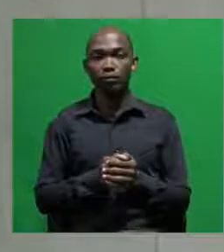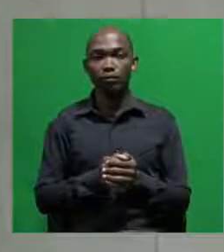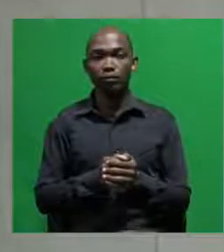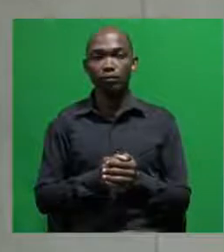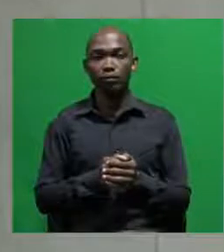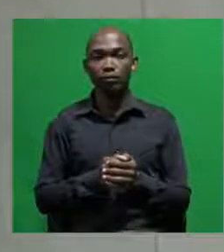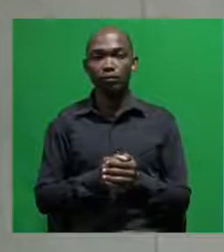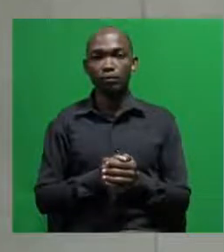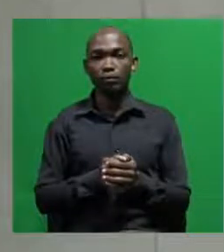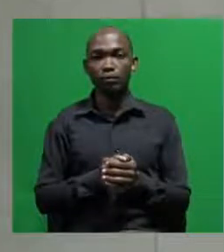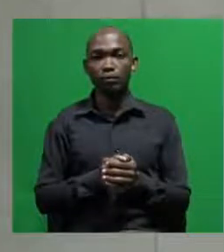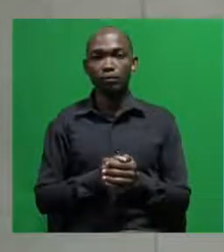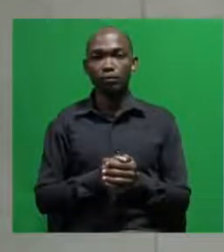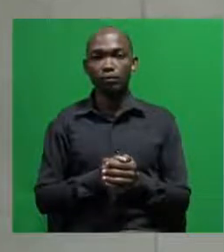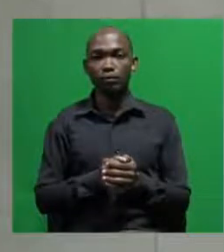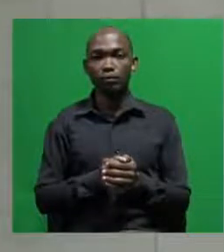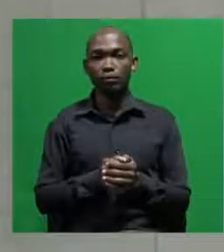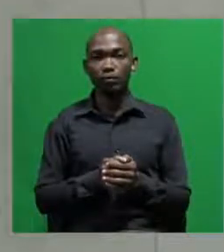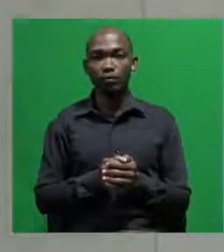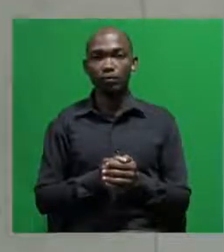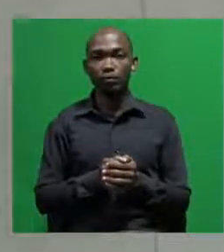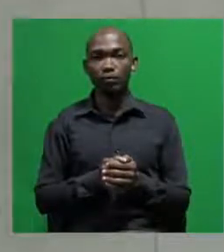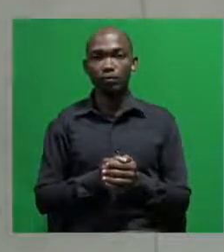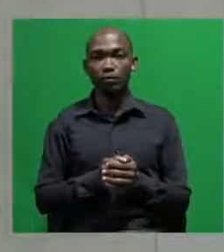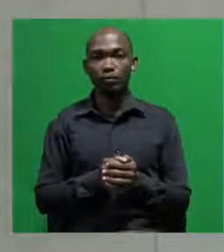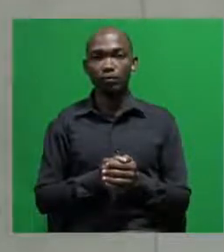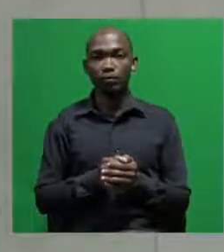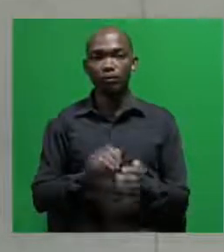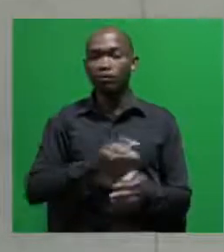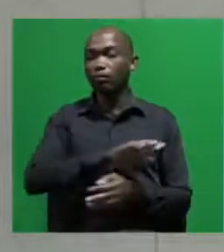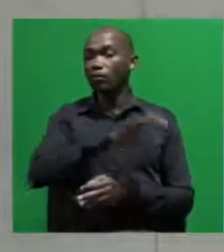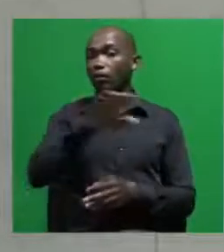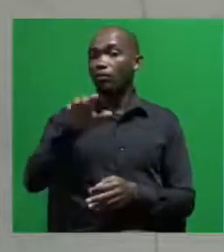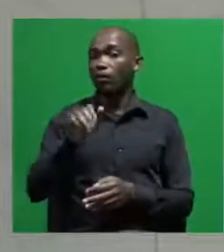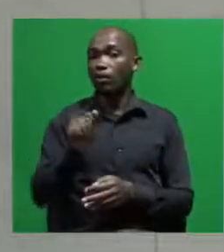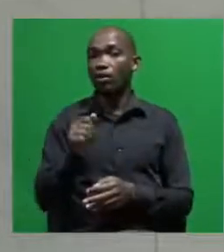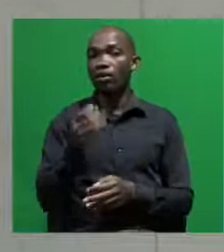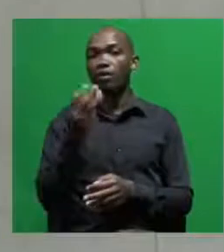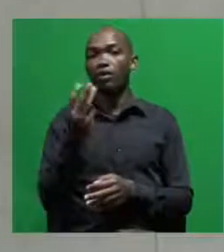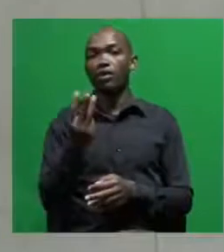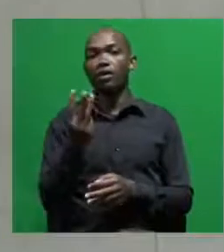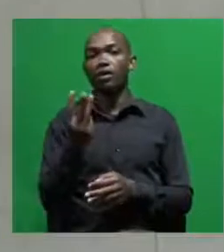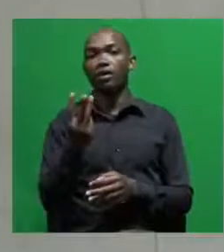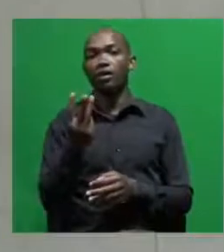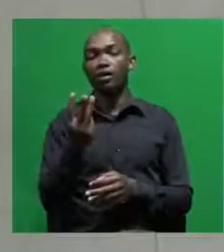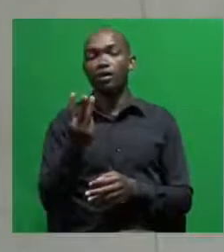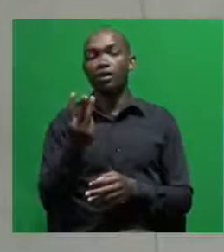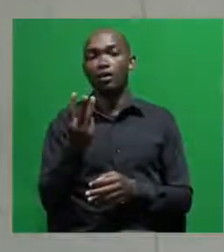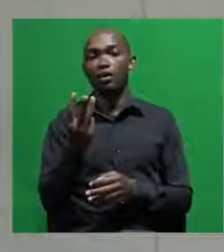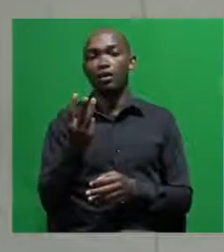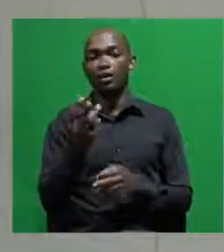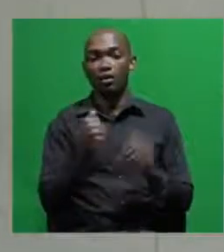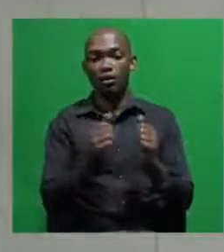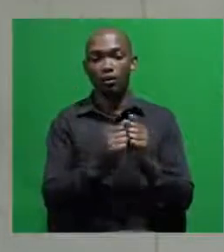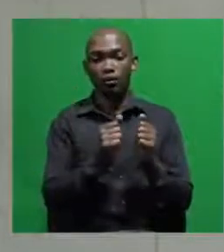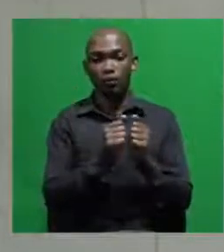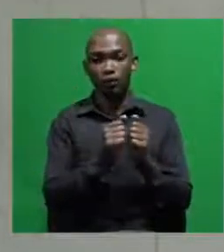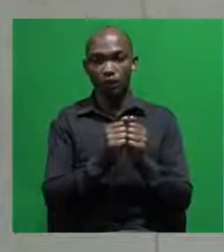for those three objects. So let us start with a rectangular object.